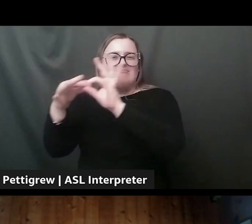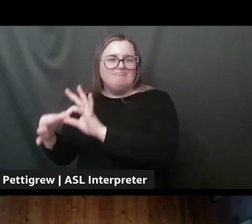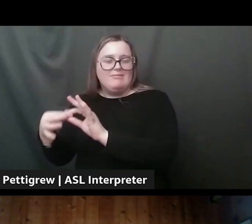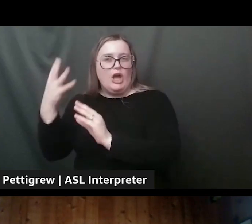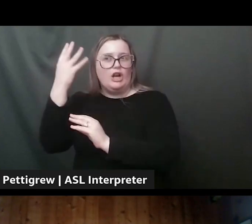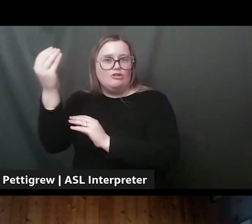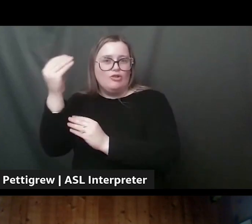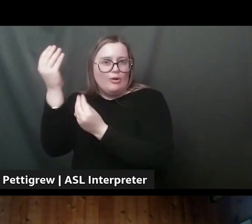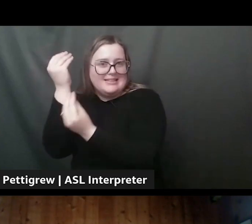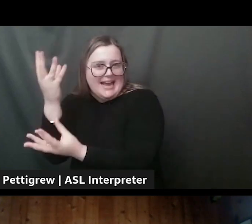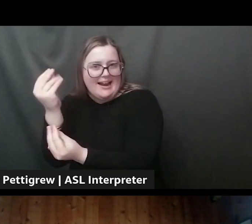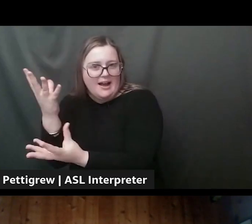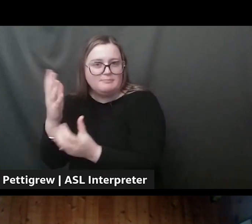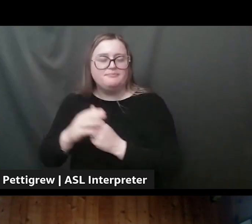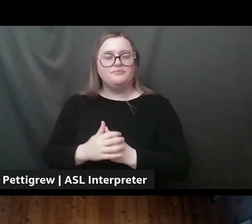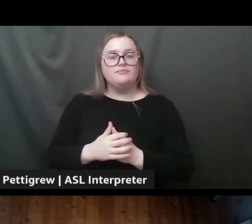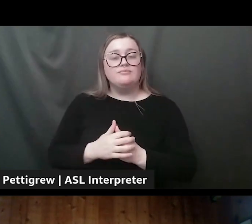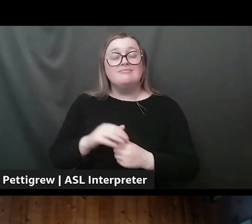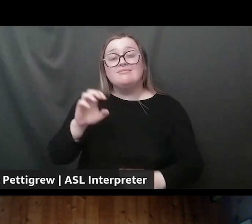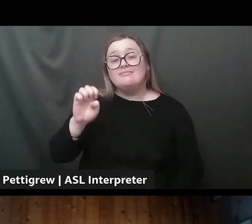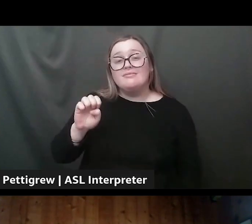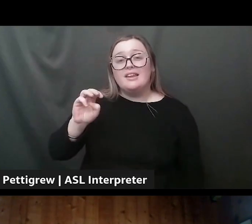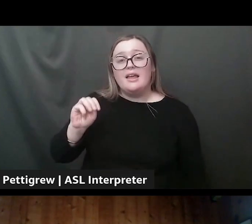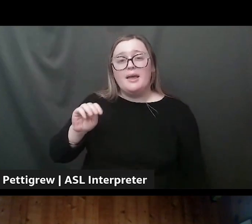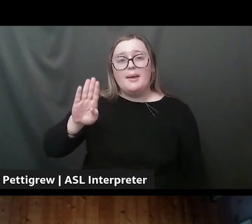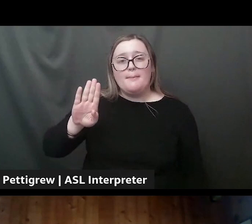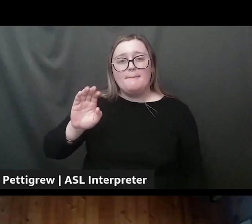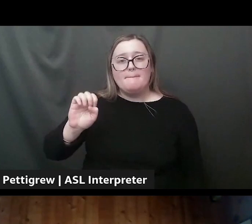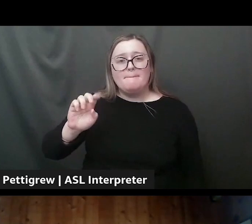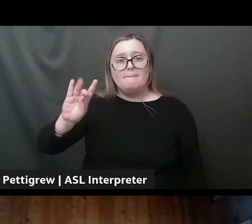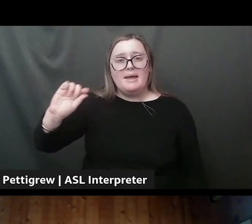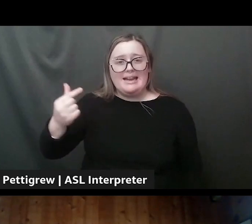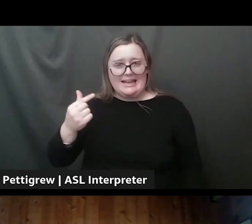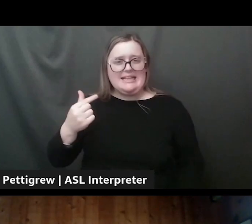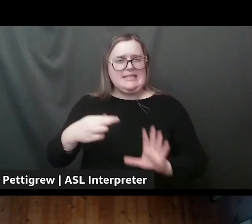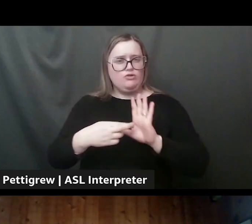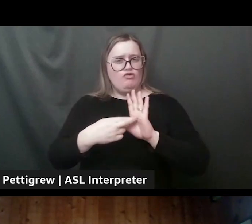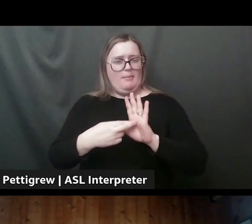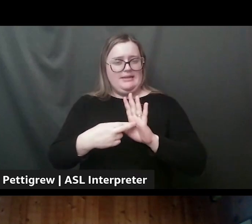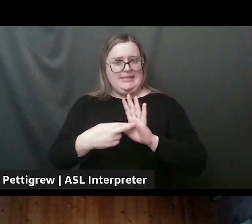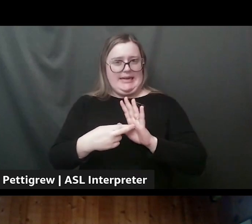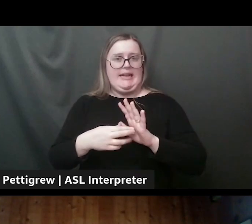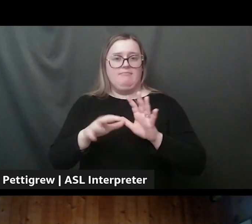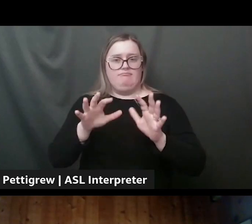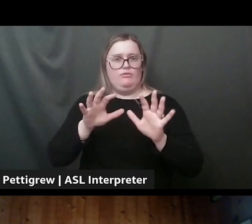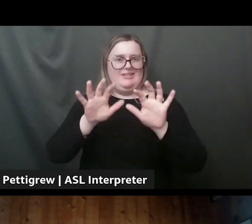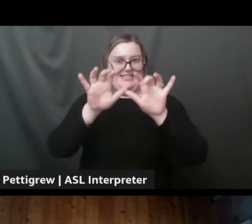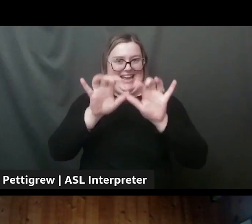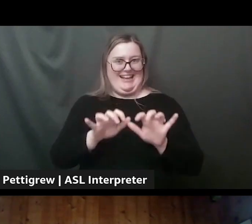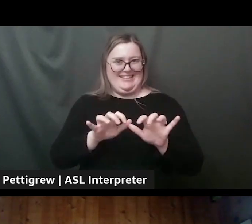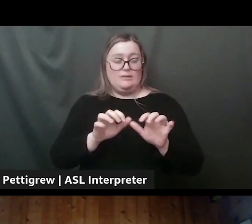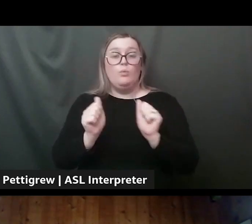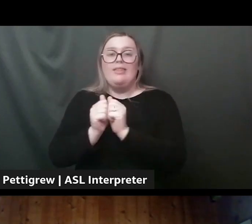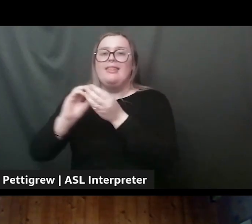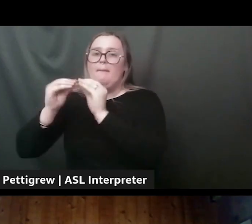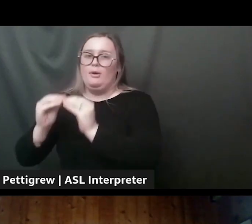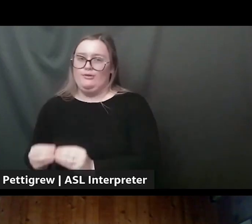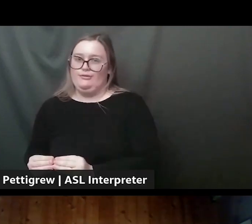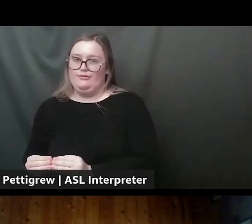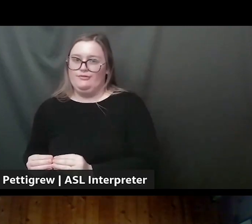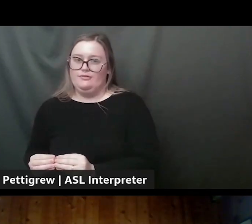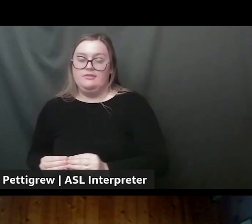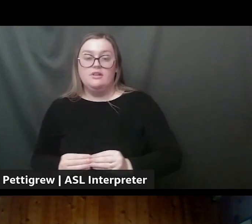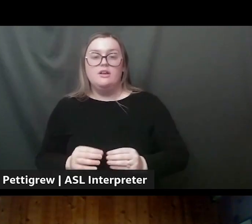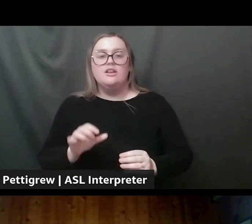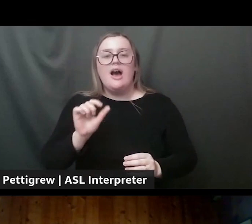And embeddings is basically being able to represent a body of text numerically. So if you had a text, you'd be able to see it as, I